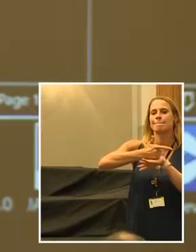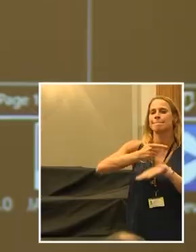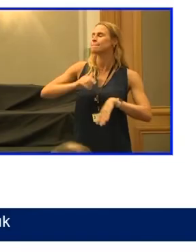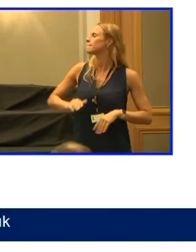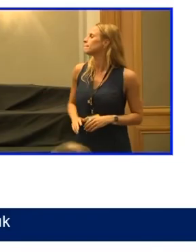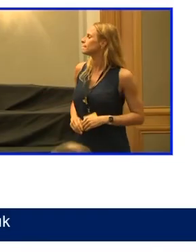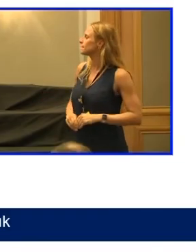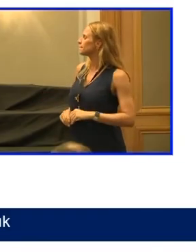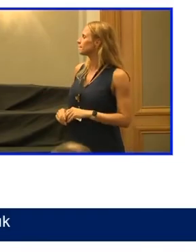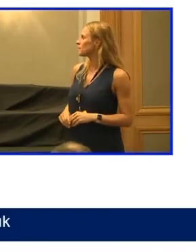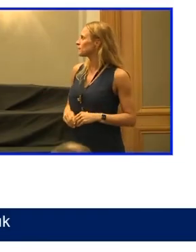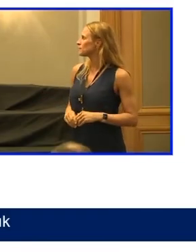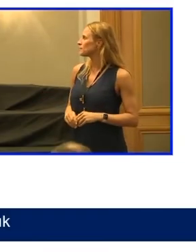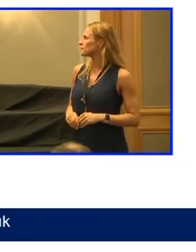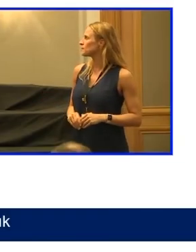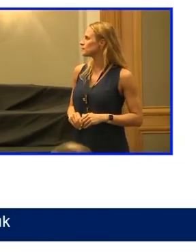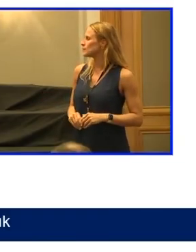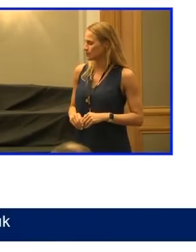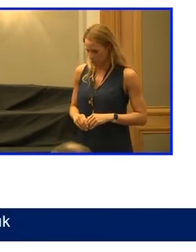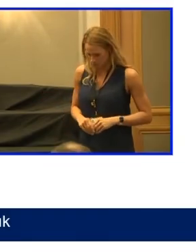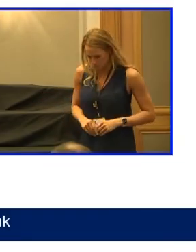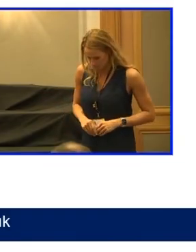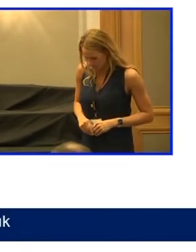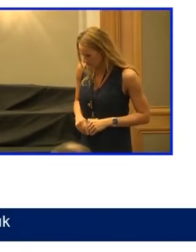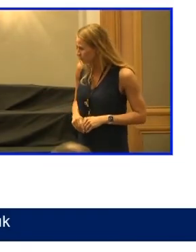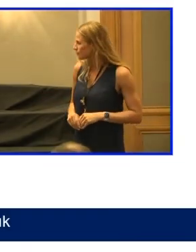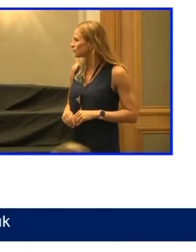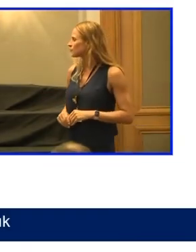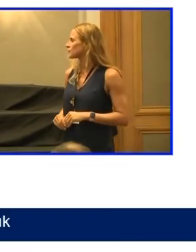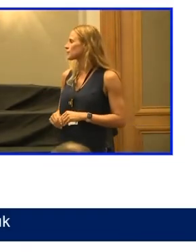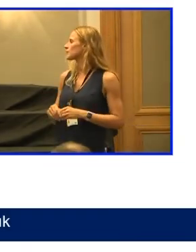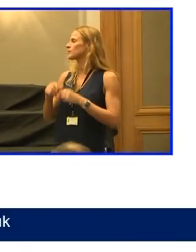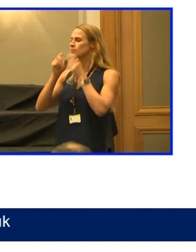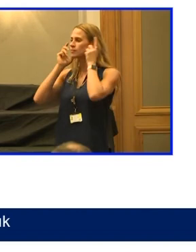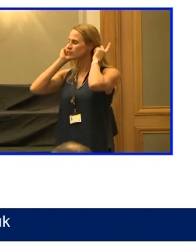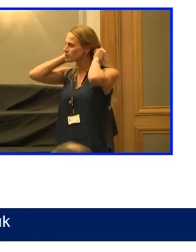gonna do that. Okay, can I grab the tablet?